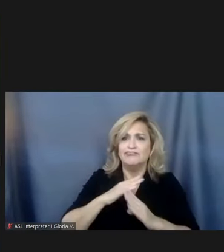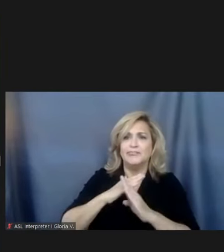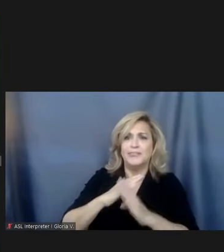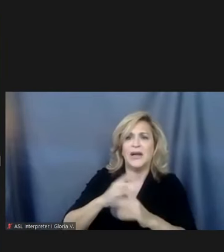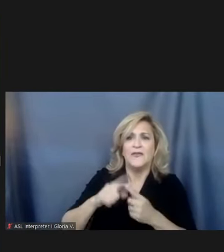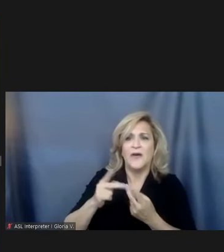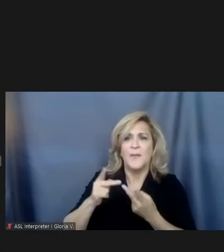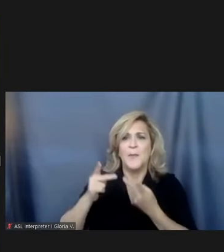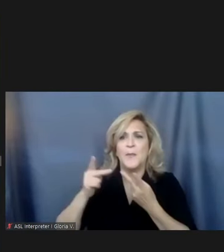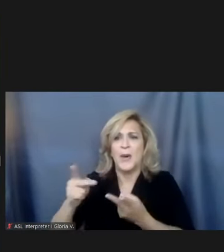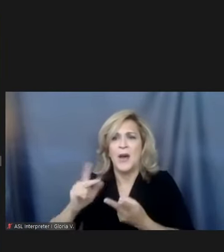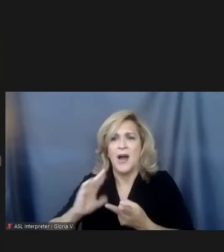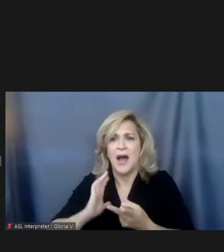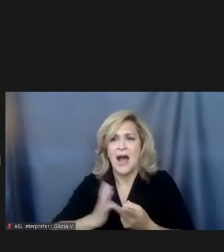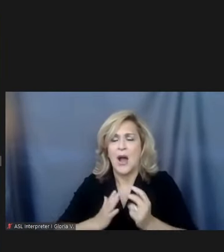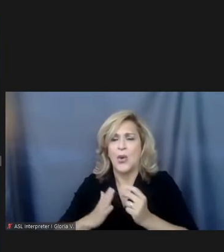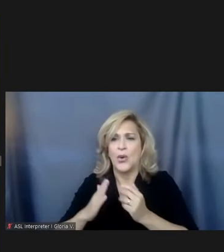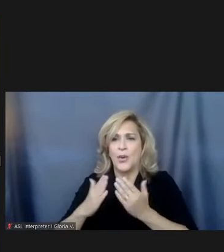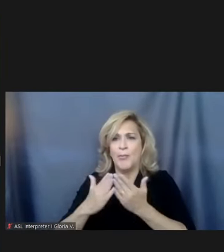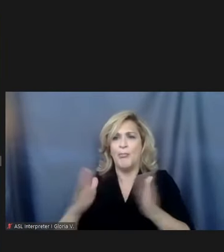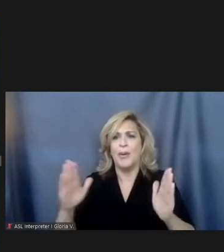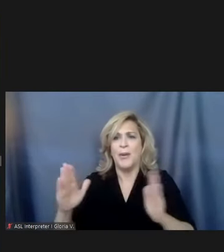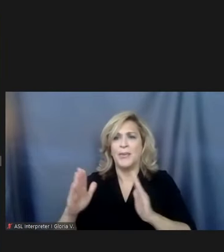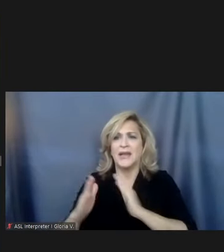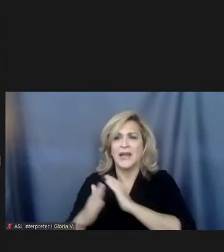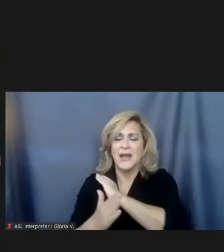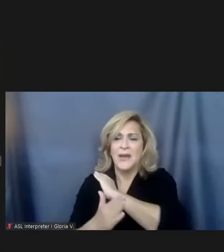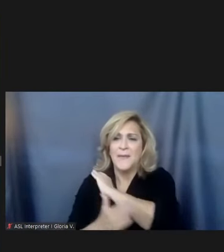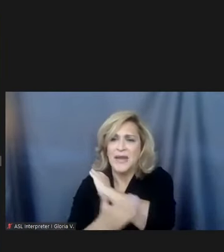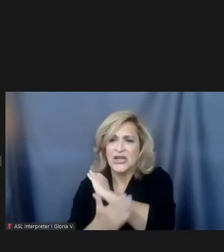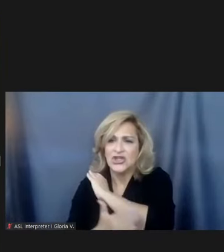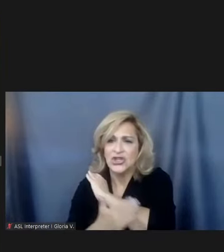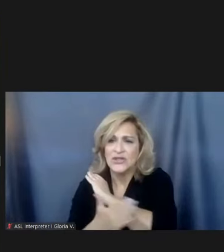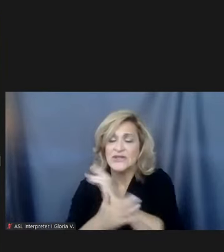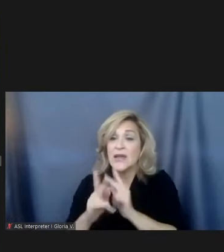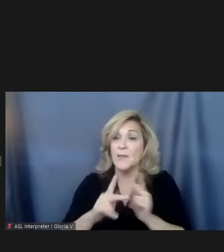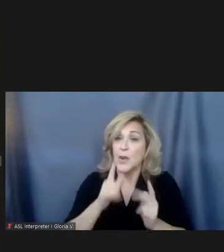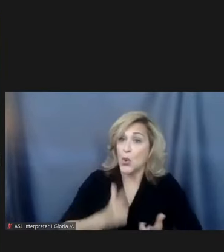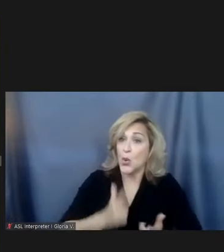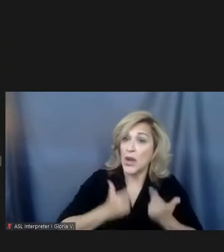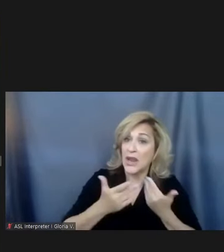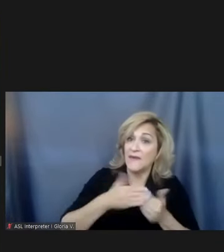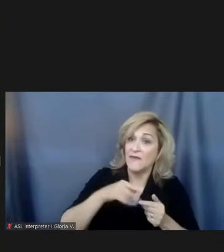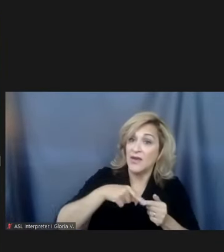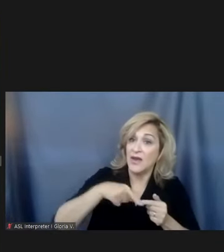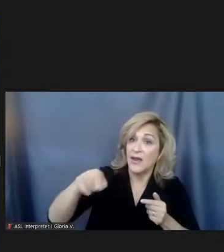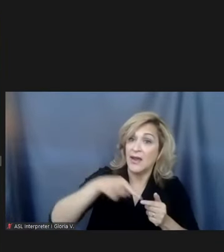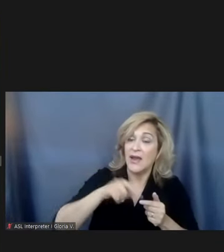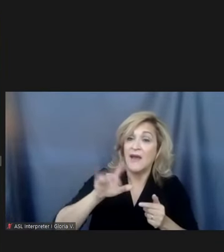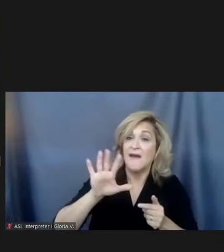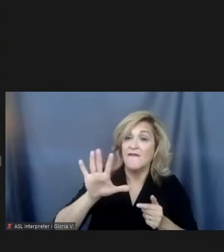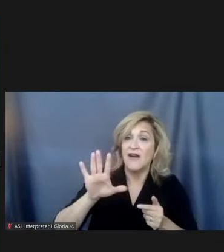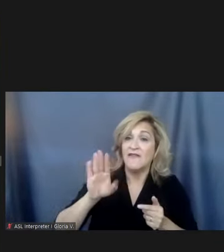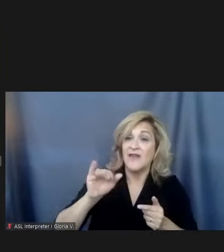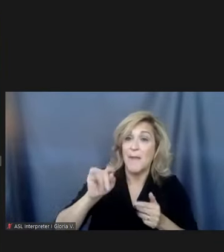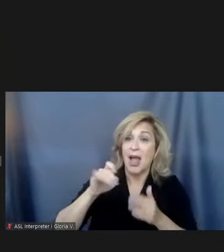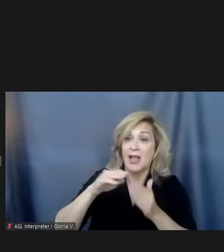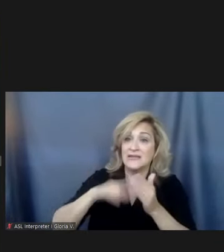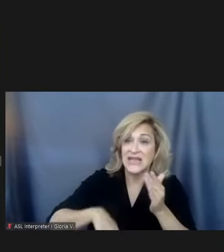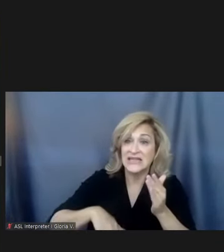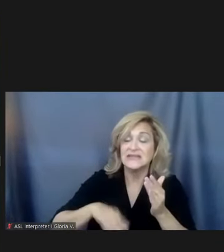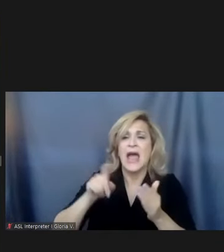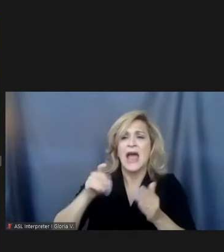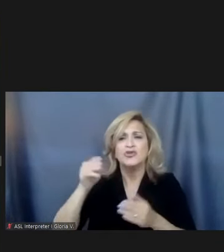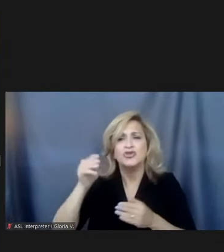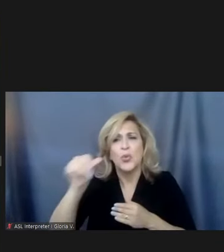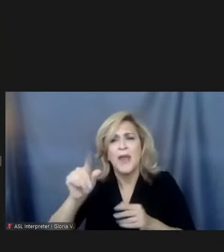importantly, again, the residents in the north of my district, less than 5 miles, must pay a toll to go to the public hospital, public beaches,